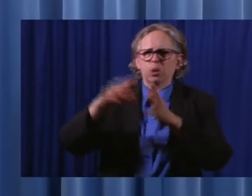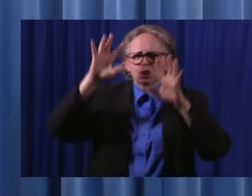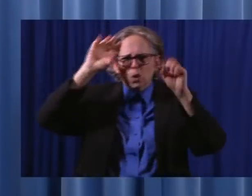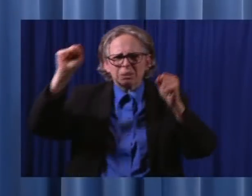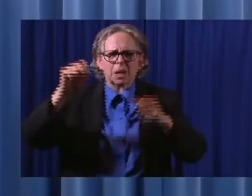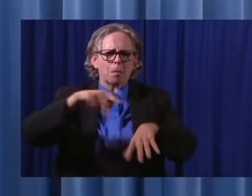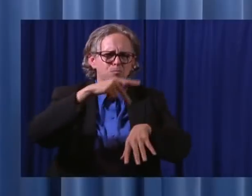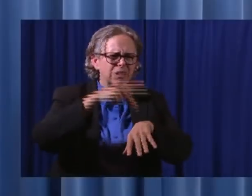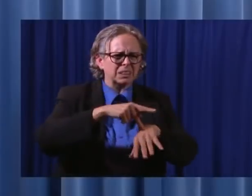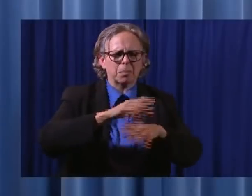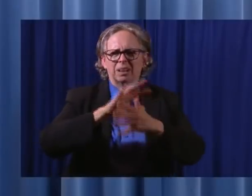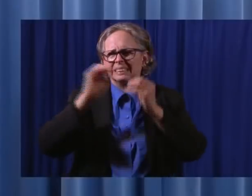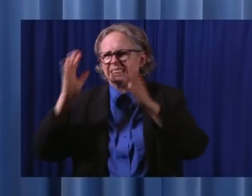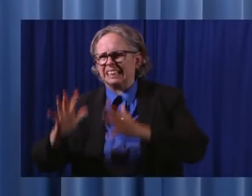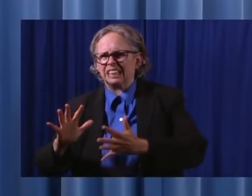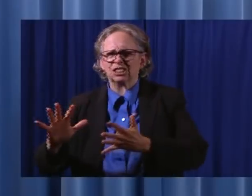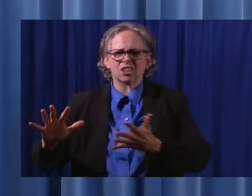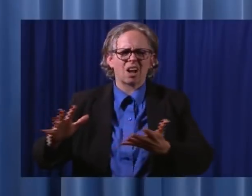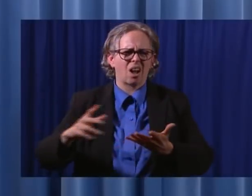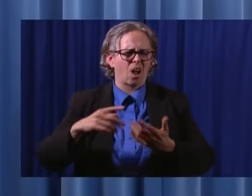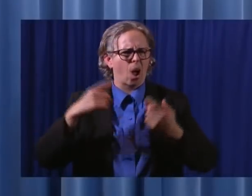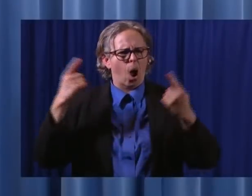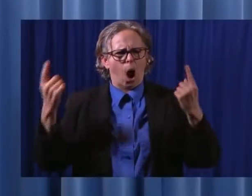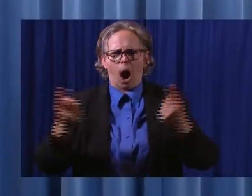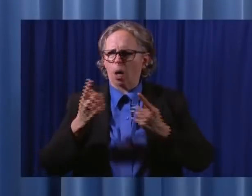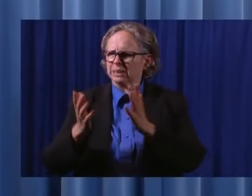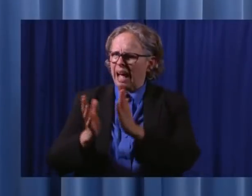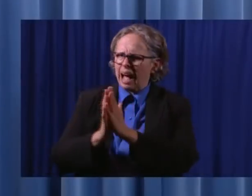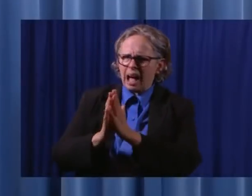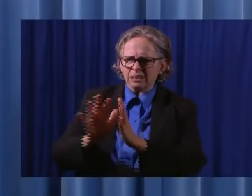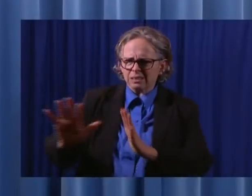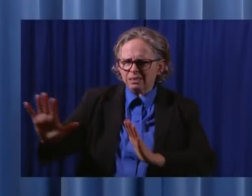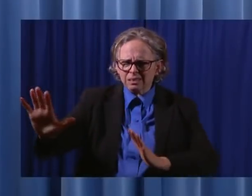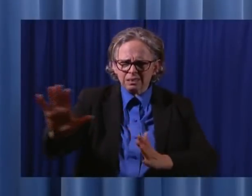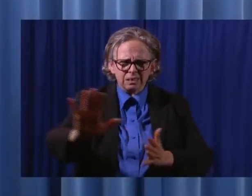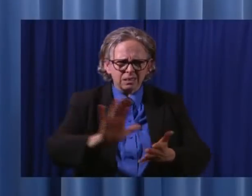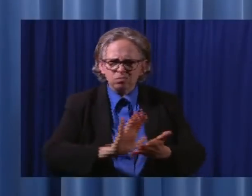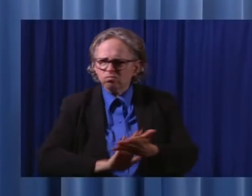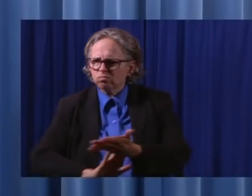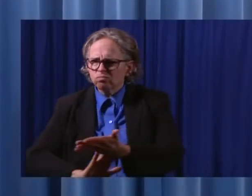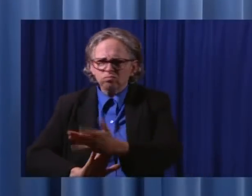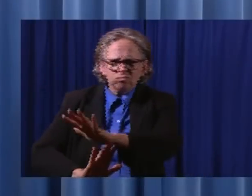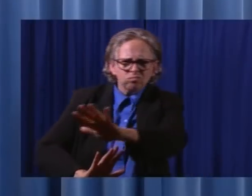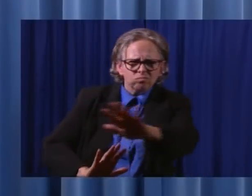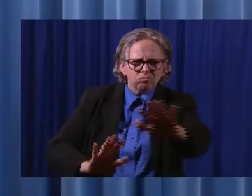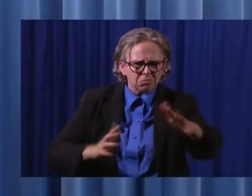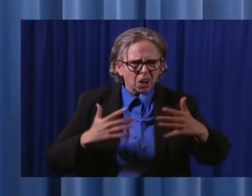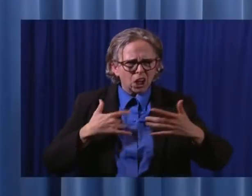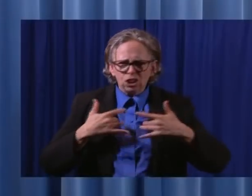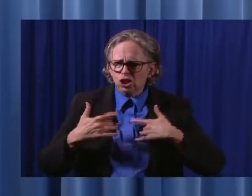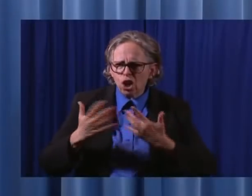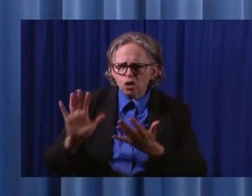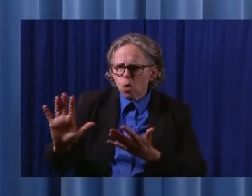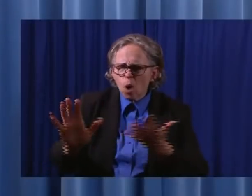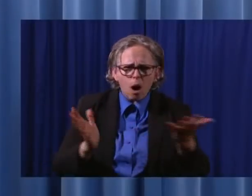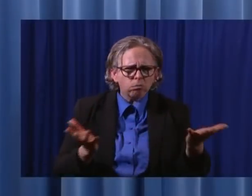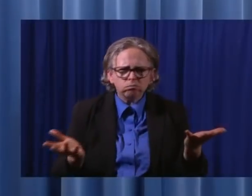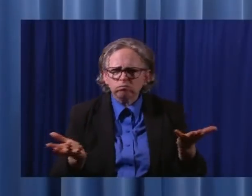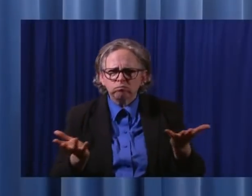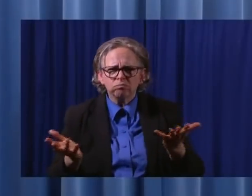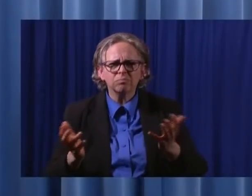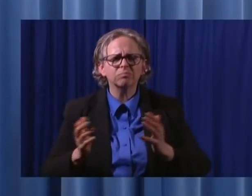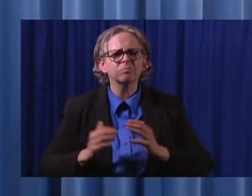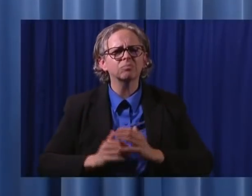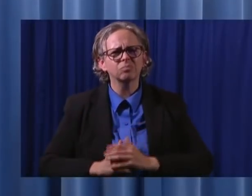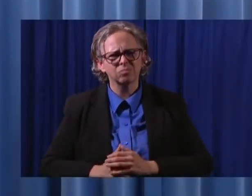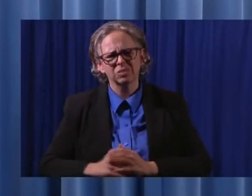know, what should you worry about? And, you know, if I was a superintendent, I certainly would worry about